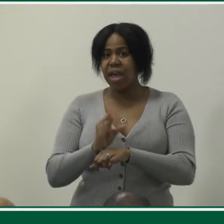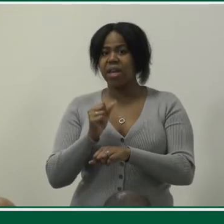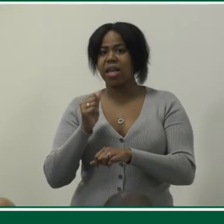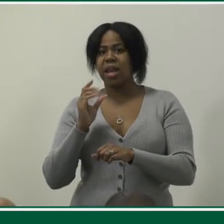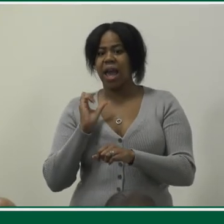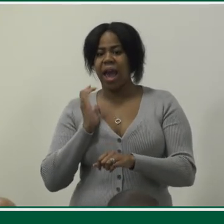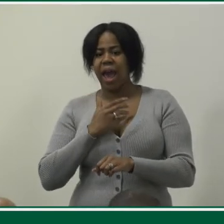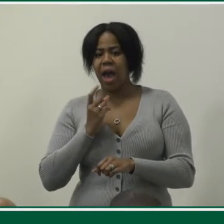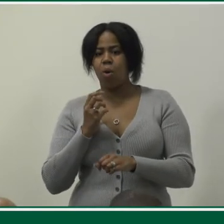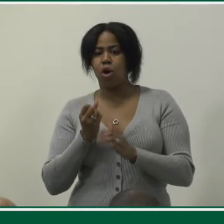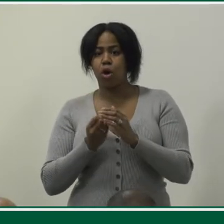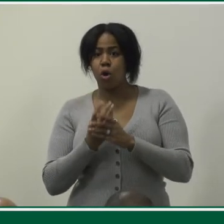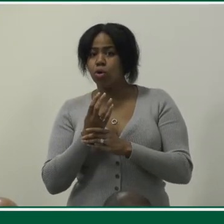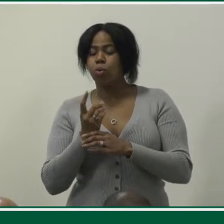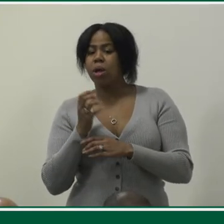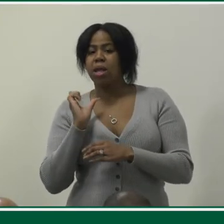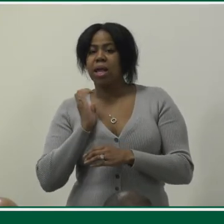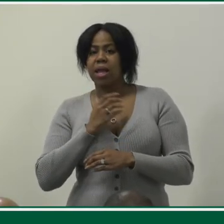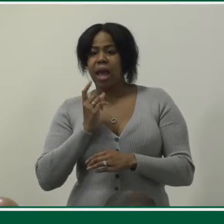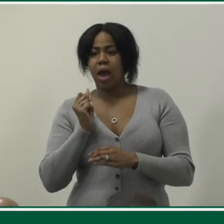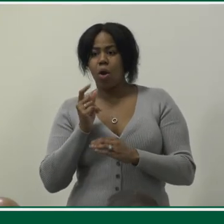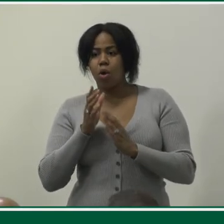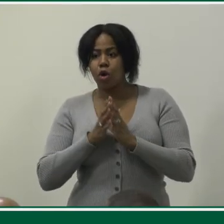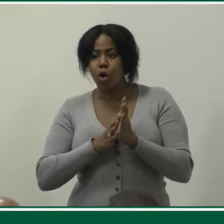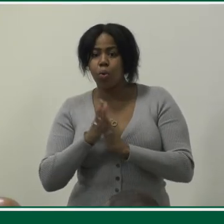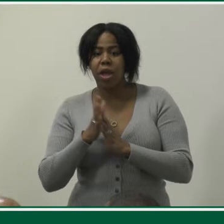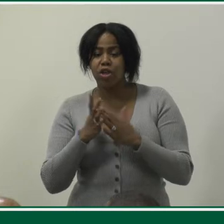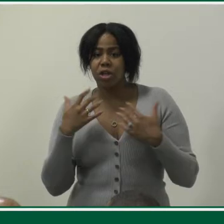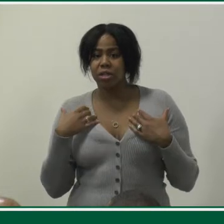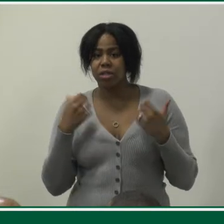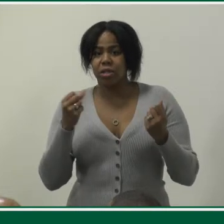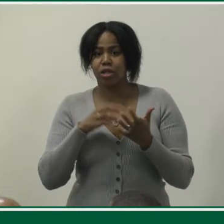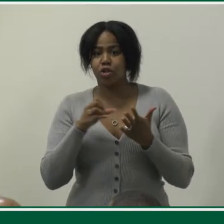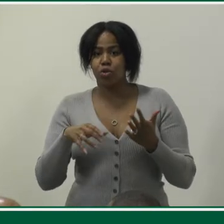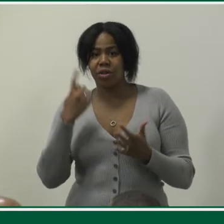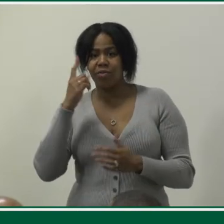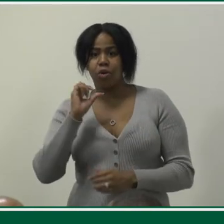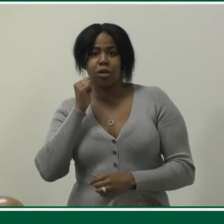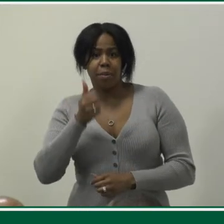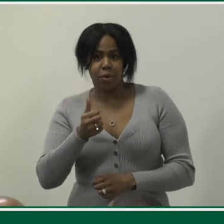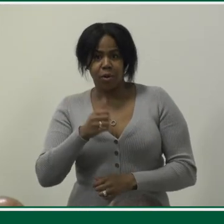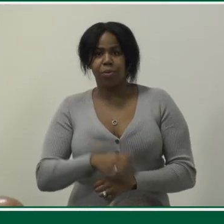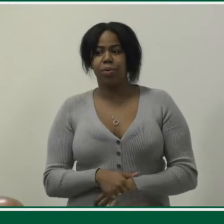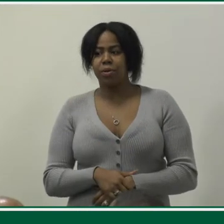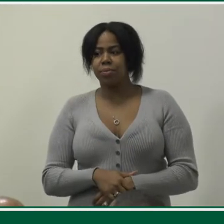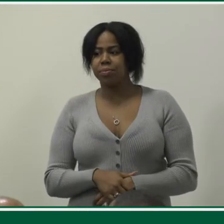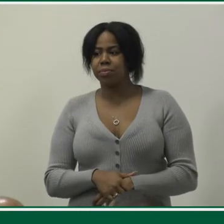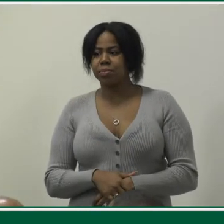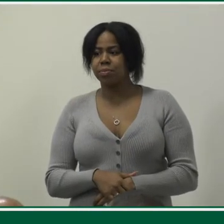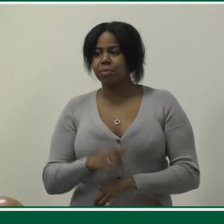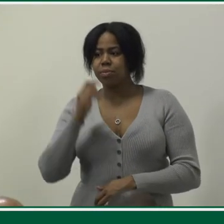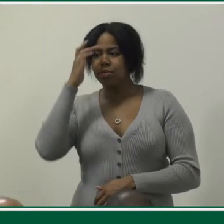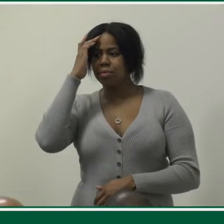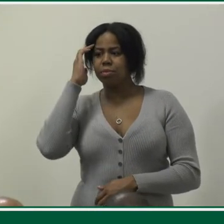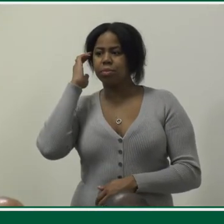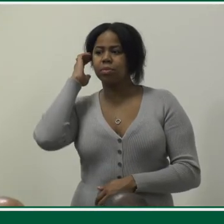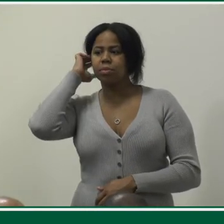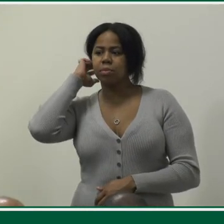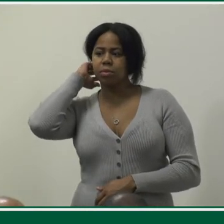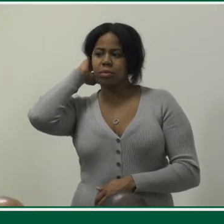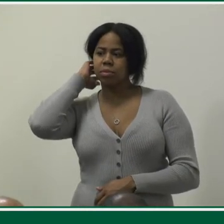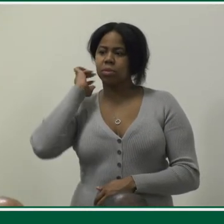Because you can be a leader without being courageous. And in fact, if you think about it, while Sacramento